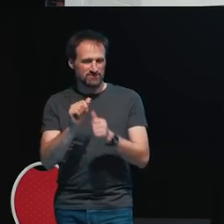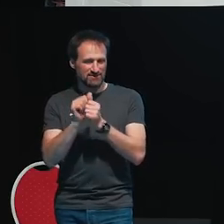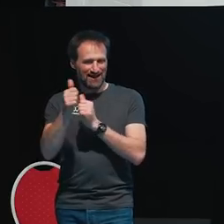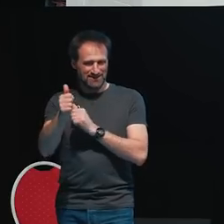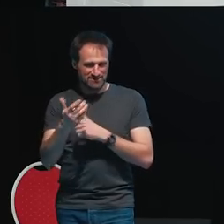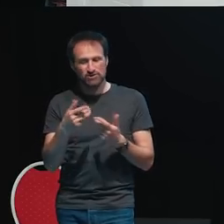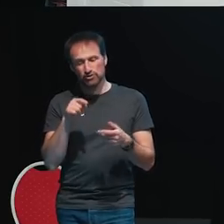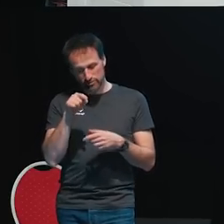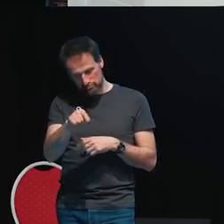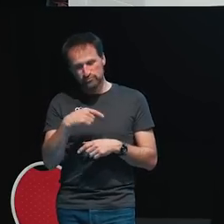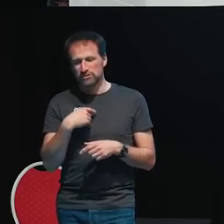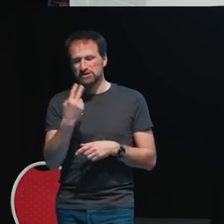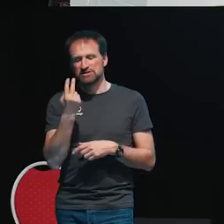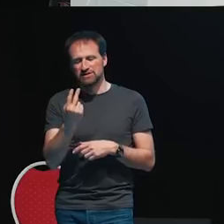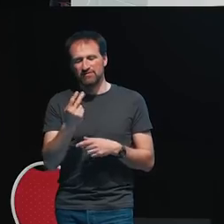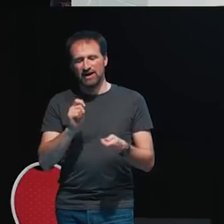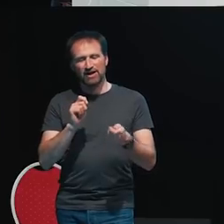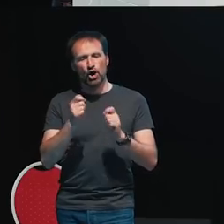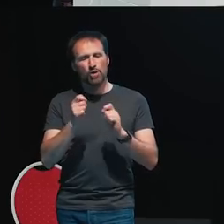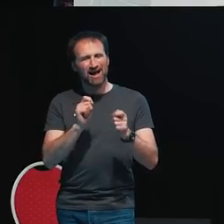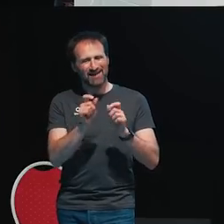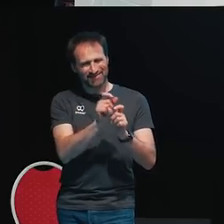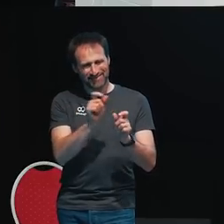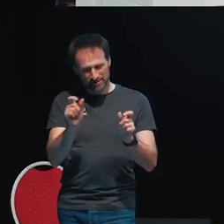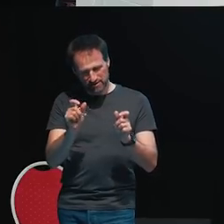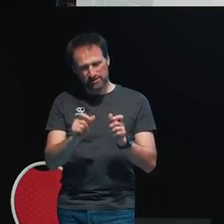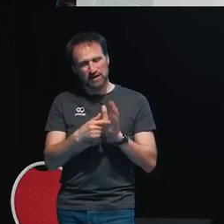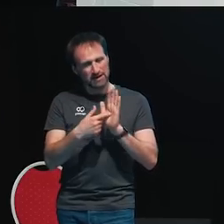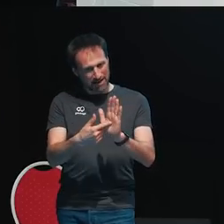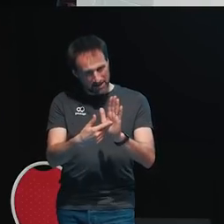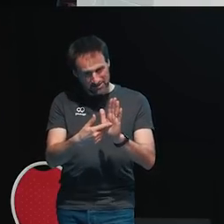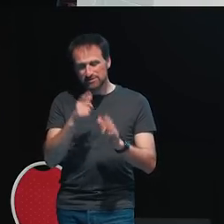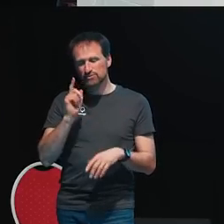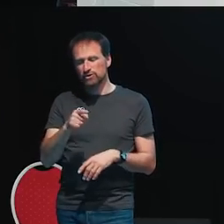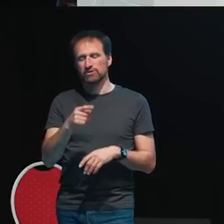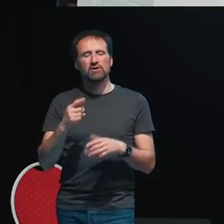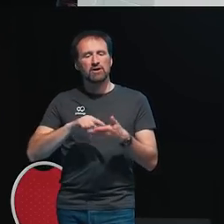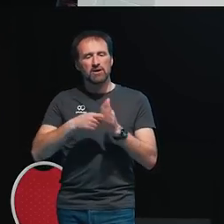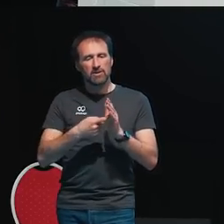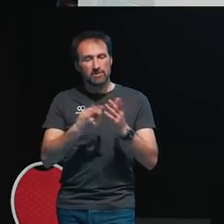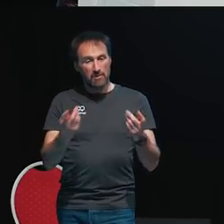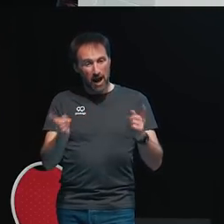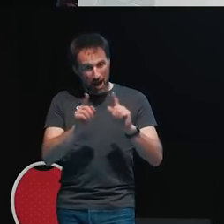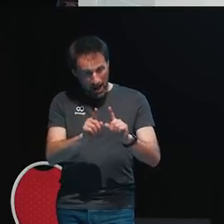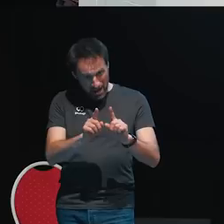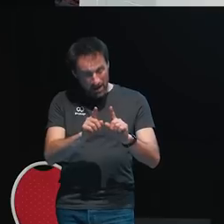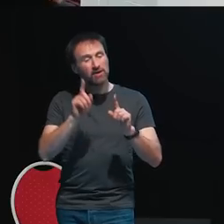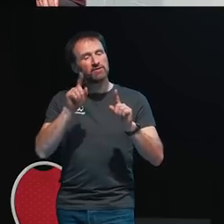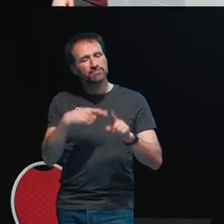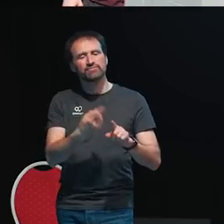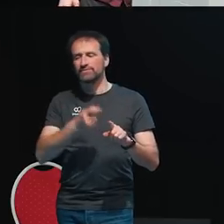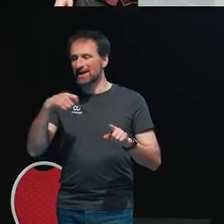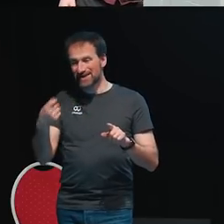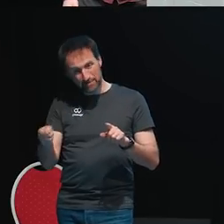casting two operands, and afterwards we cast the result of multiplying them, and that ensures that we